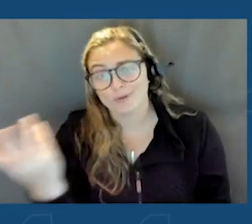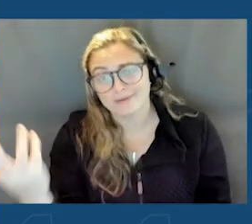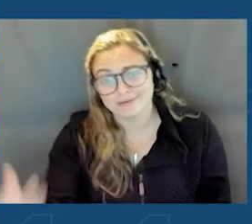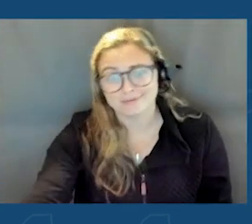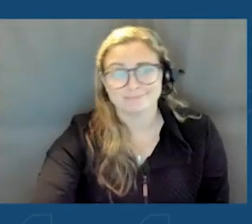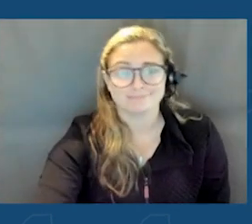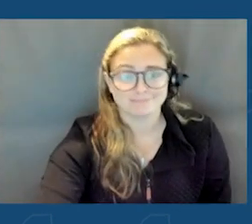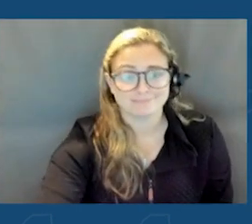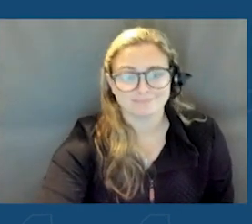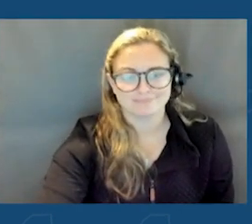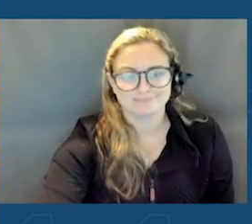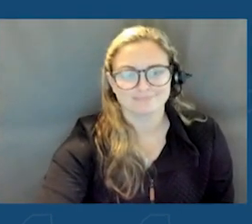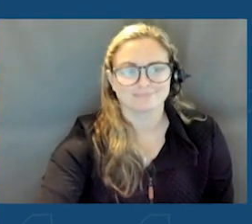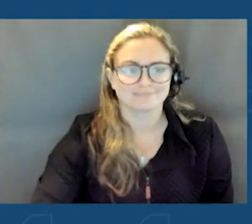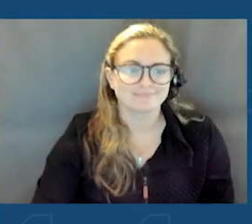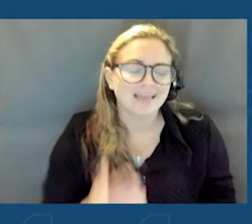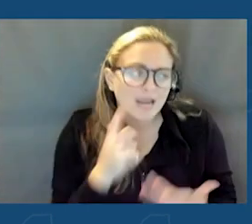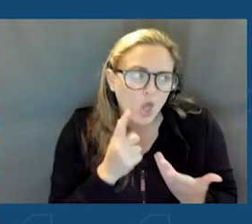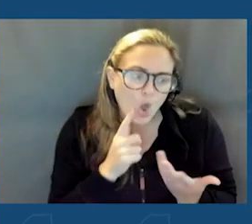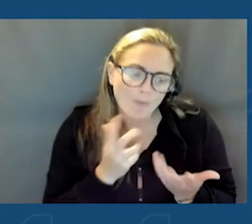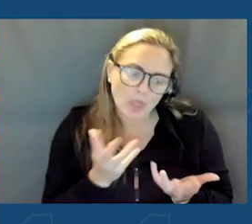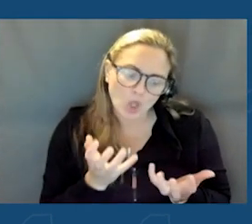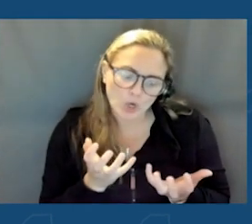I know, I'm a little greedy.